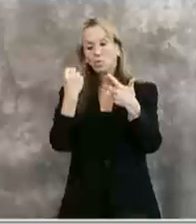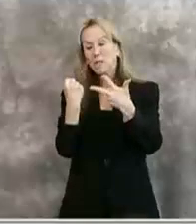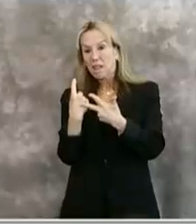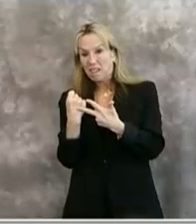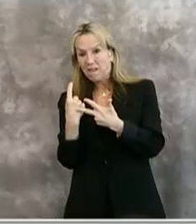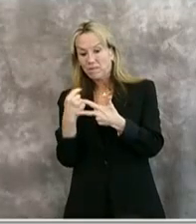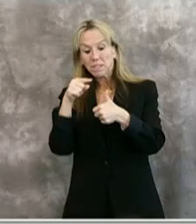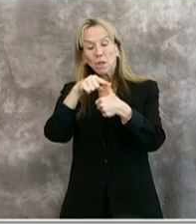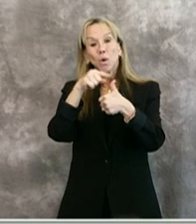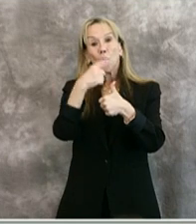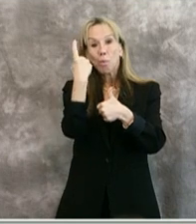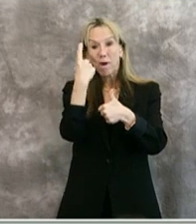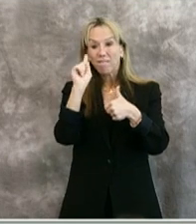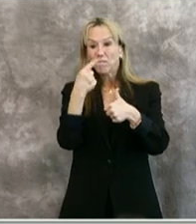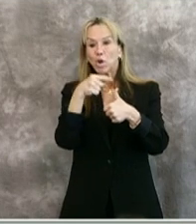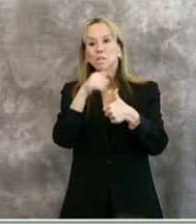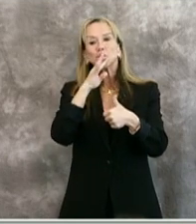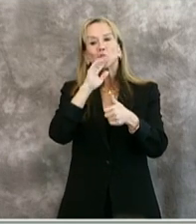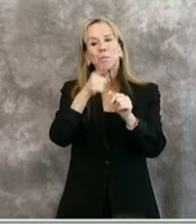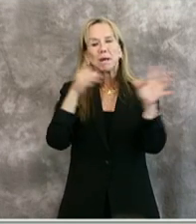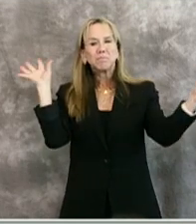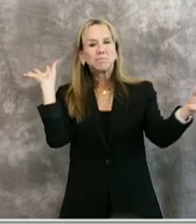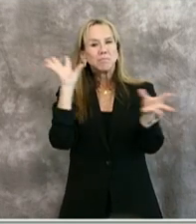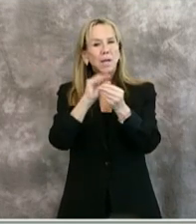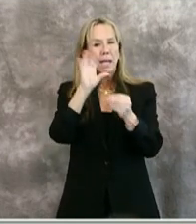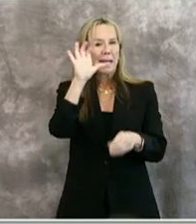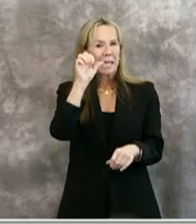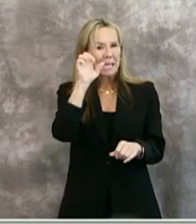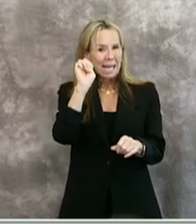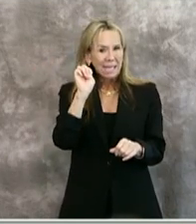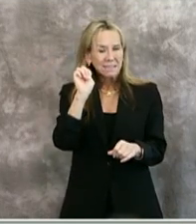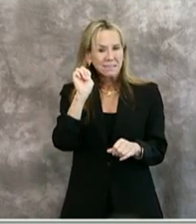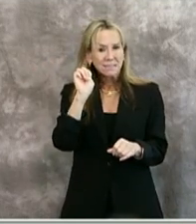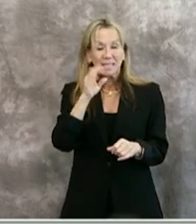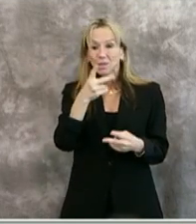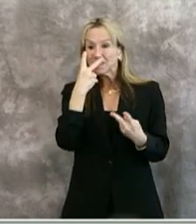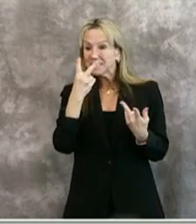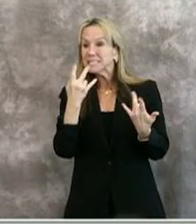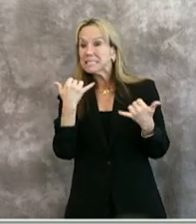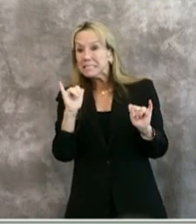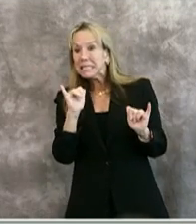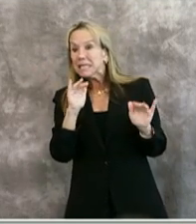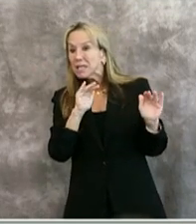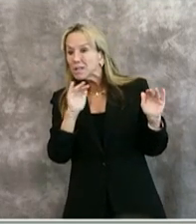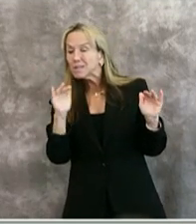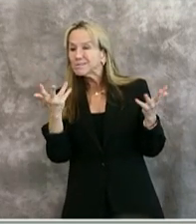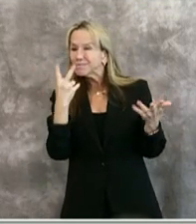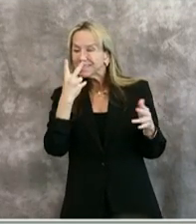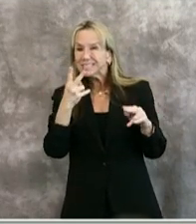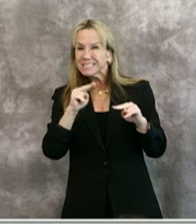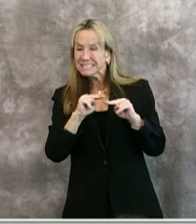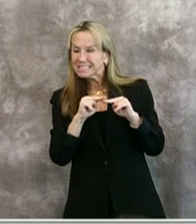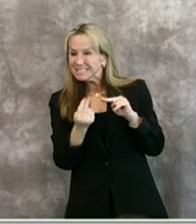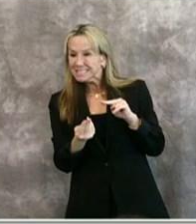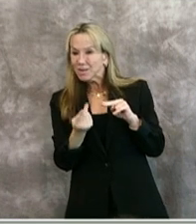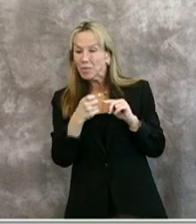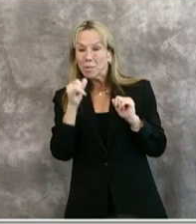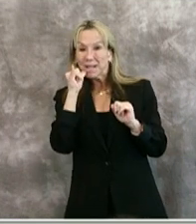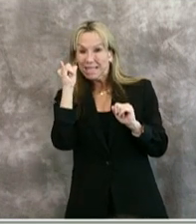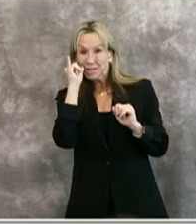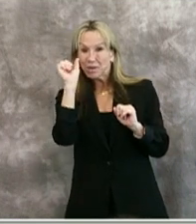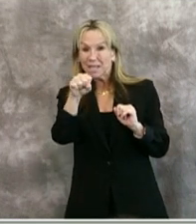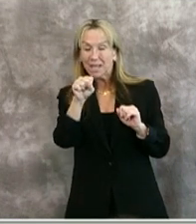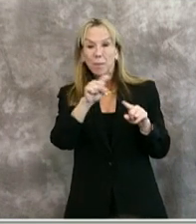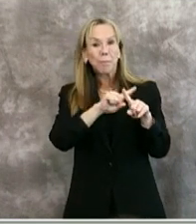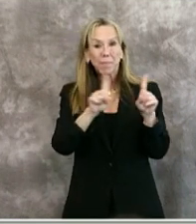1, which is based on case rates. And as you can see, we are still abnormal, even though it's decreased slightly from yesterday.